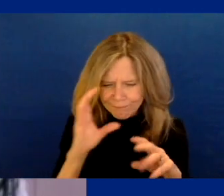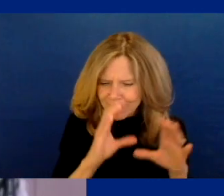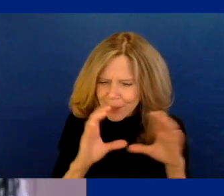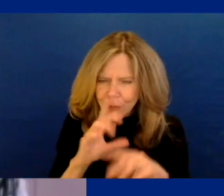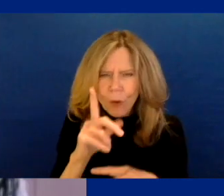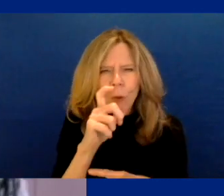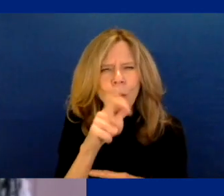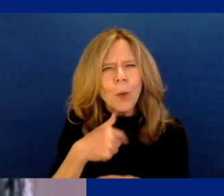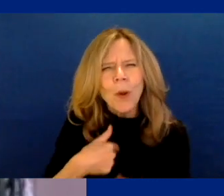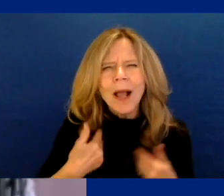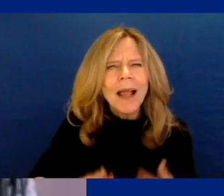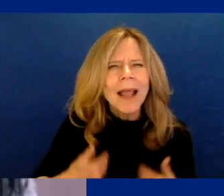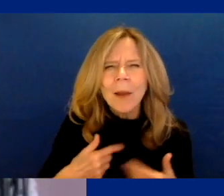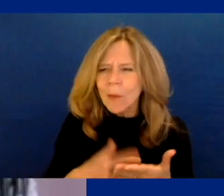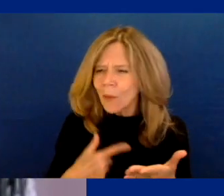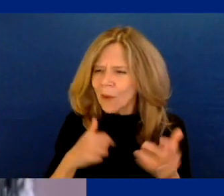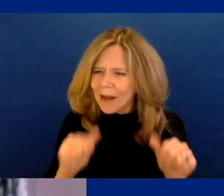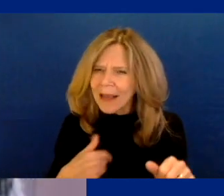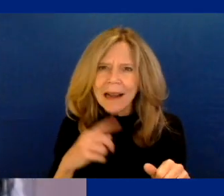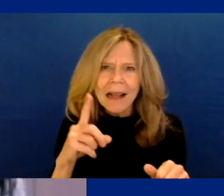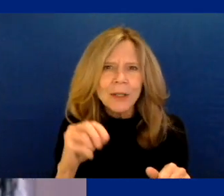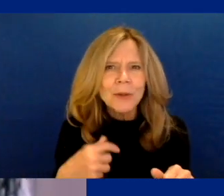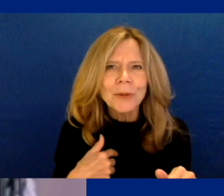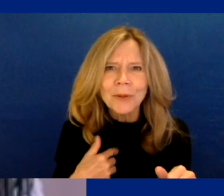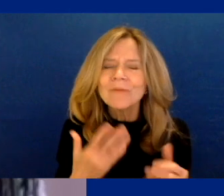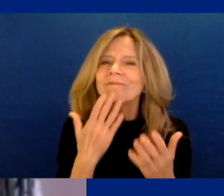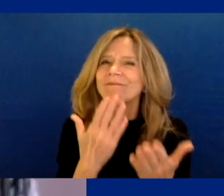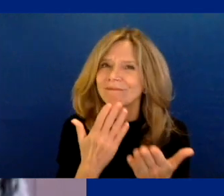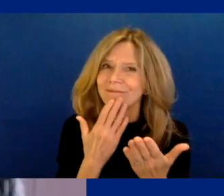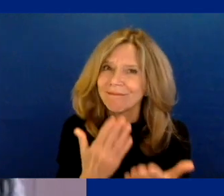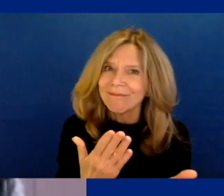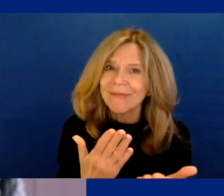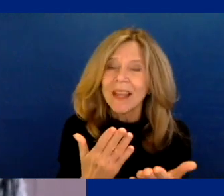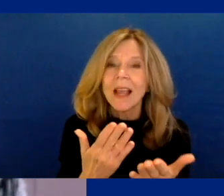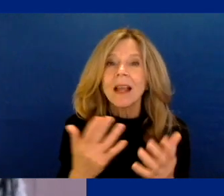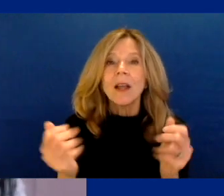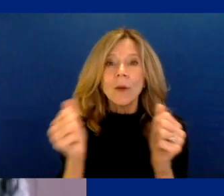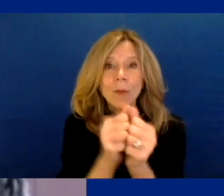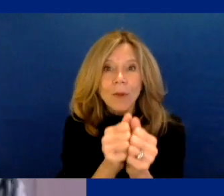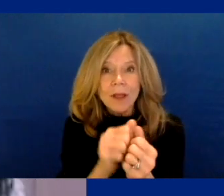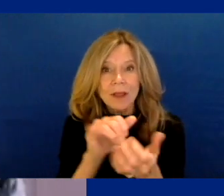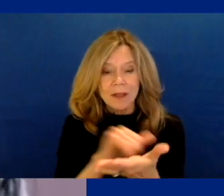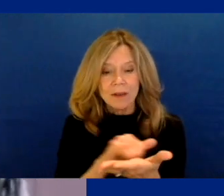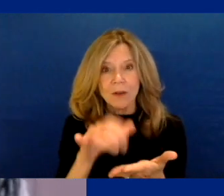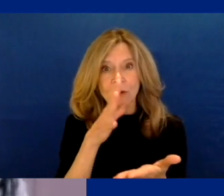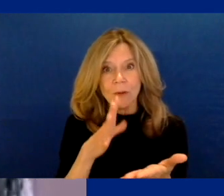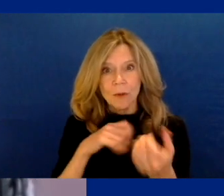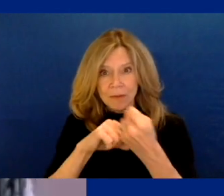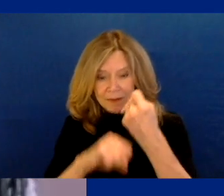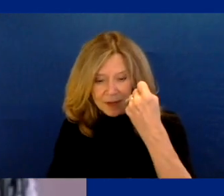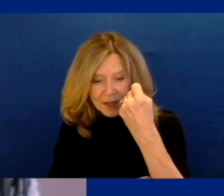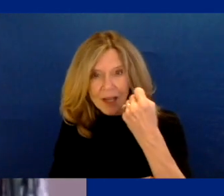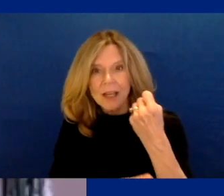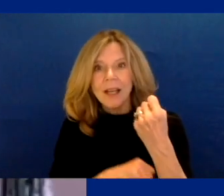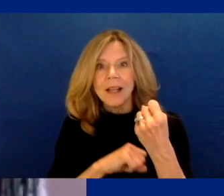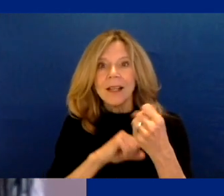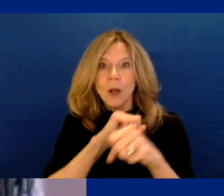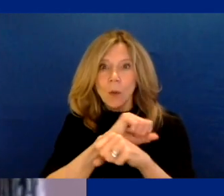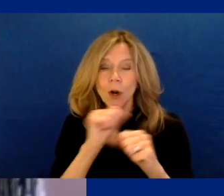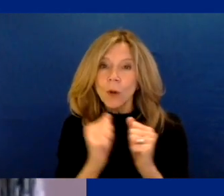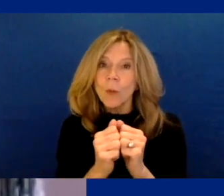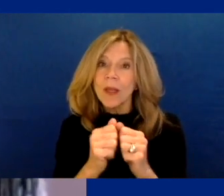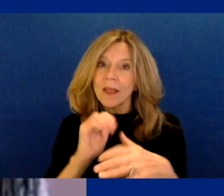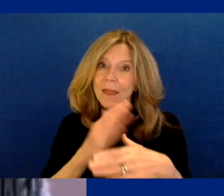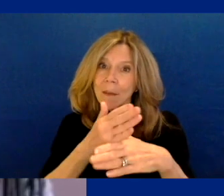that was or is. And through the New York Women's Foundation, through my work with the